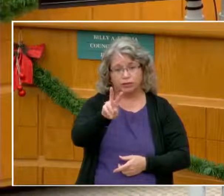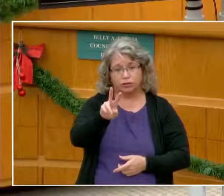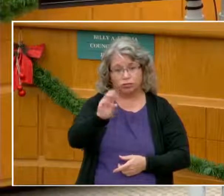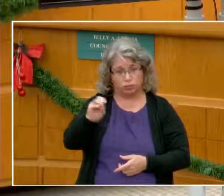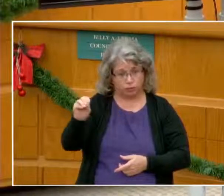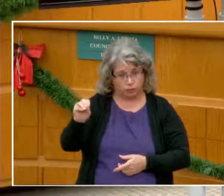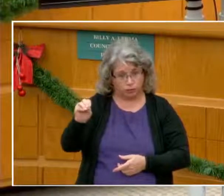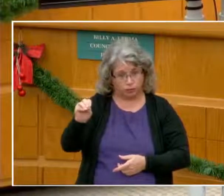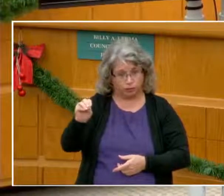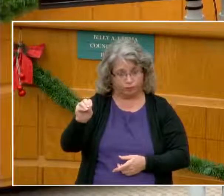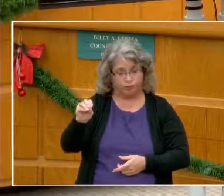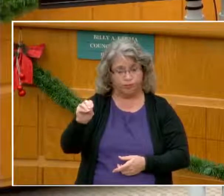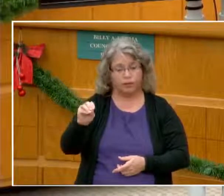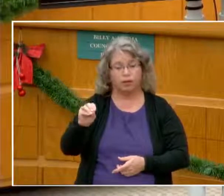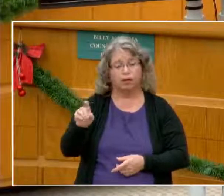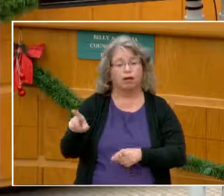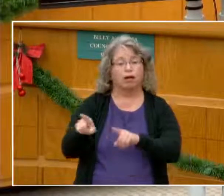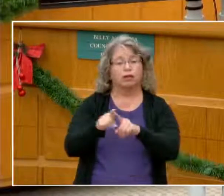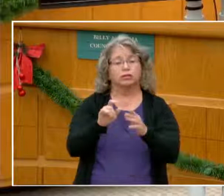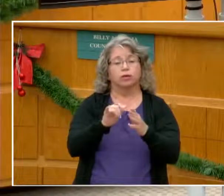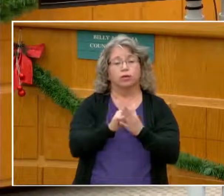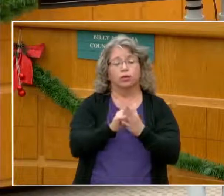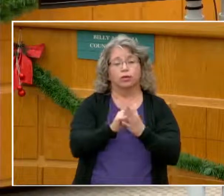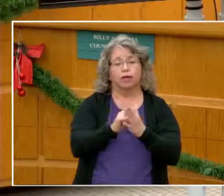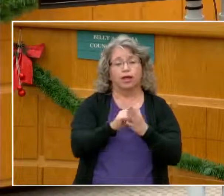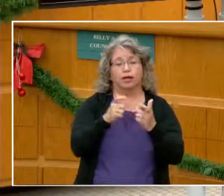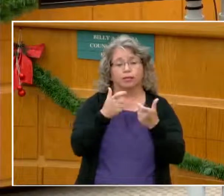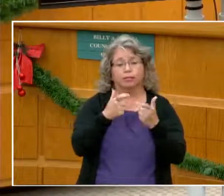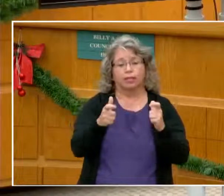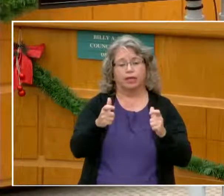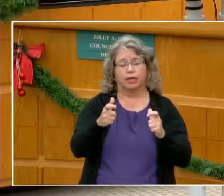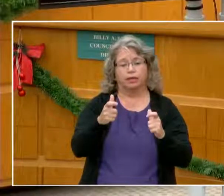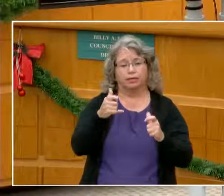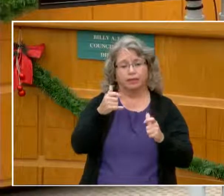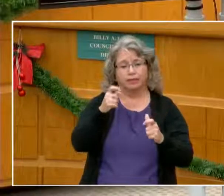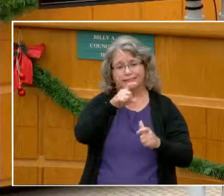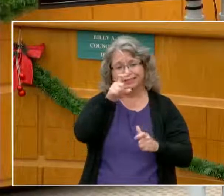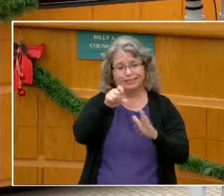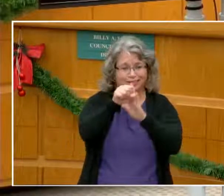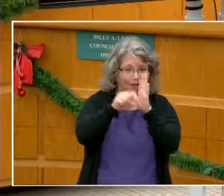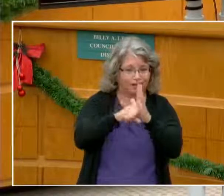361-826-7200, and also that big state of Texas phone bank that we talked about.